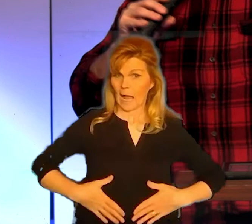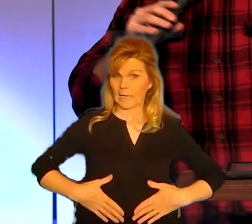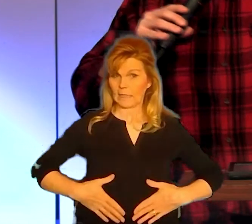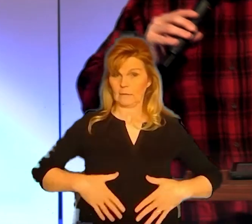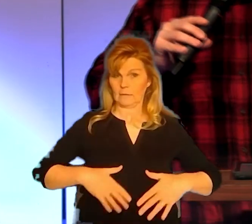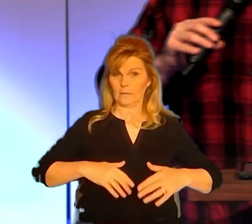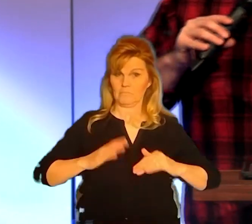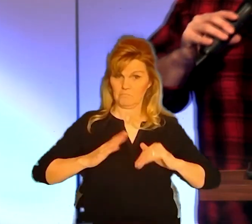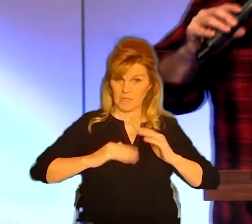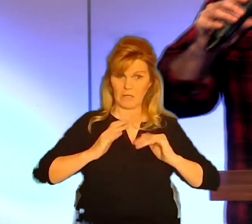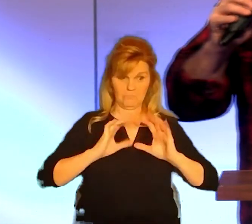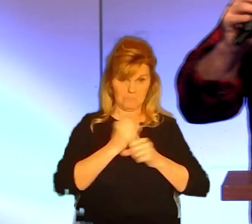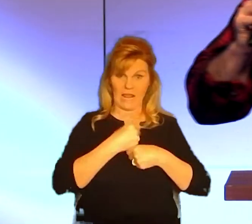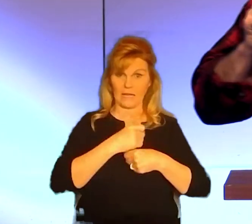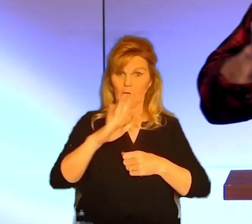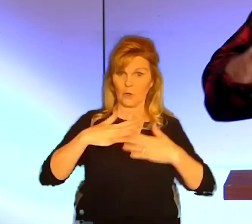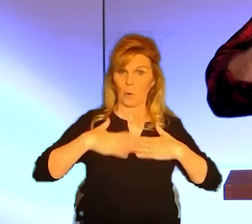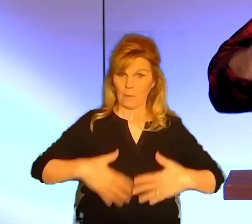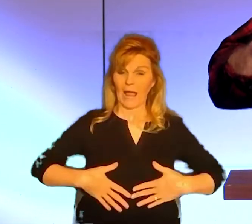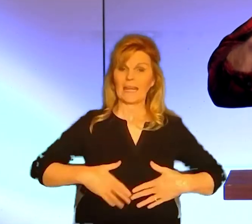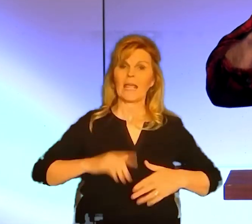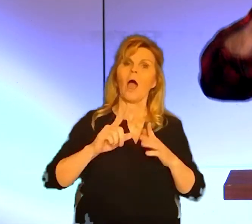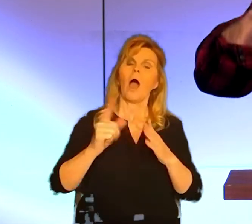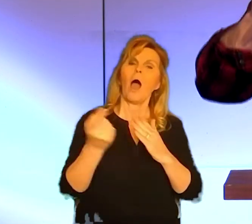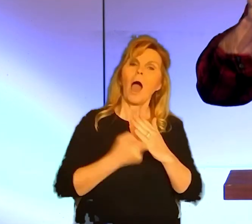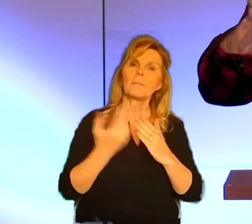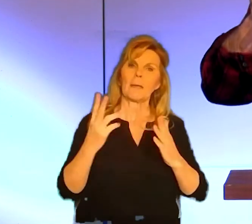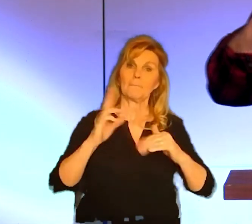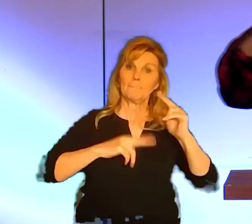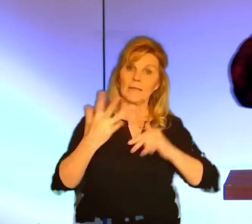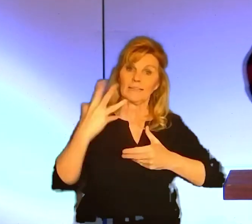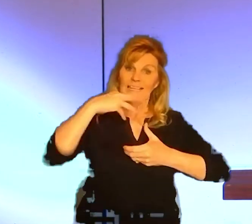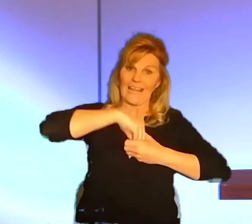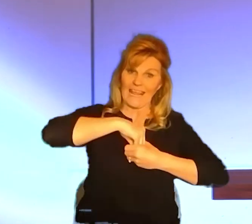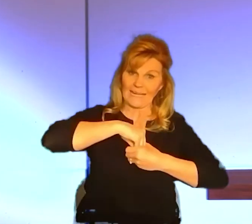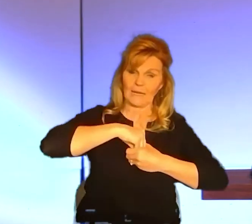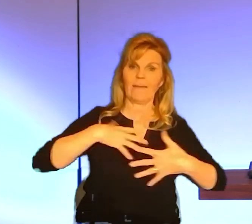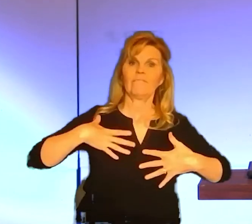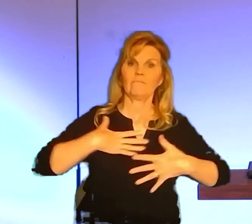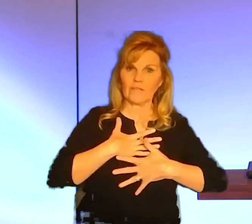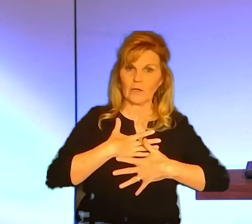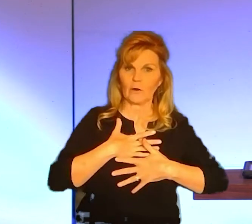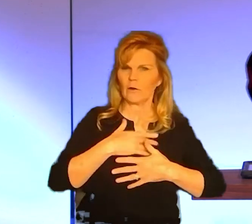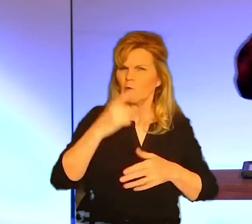are wired to experience fear. Have you heard of fight or flight?